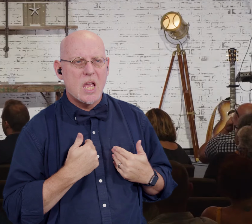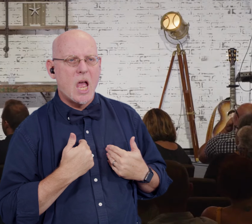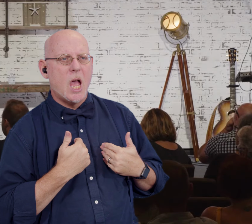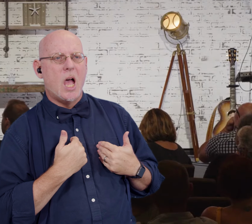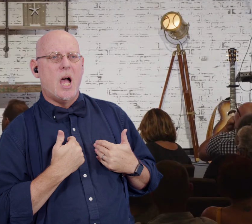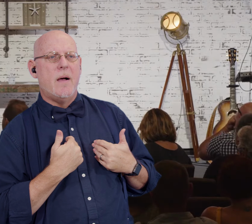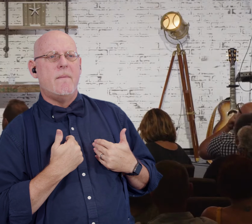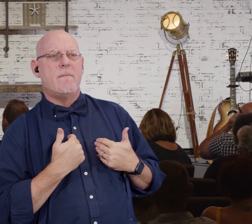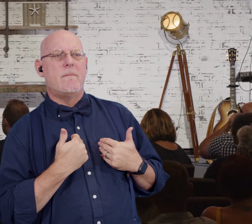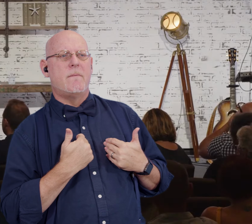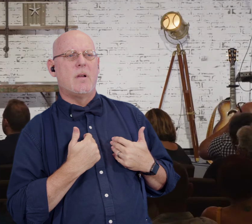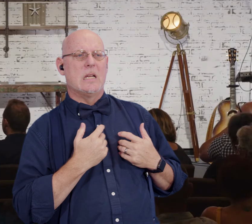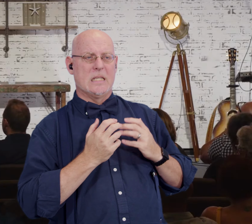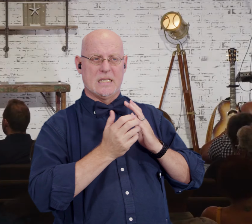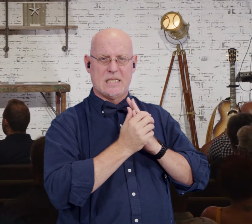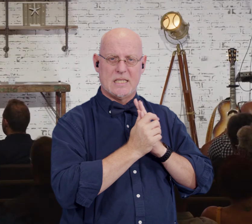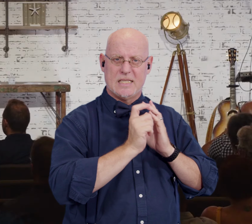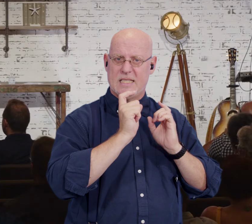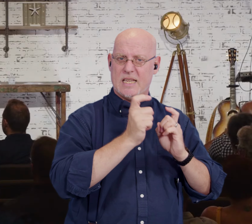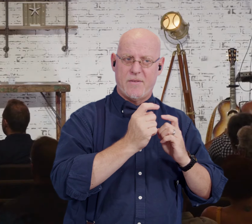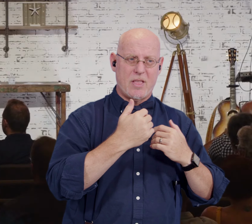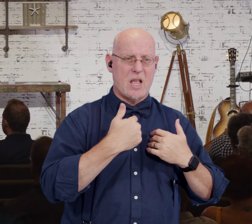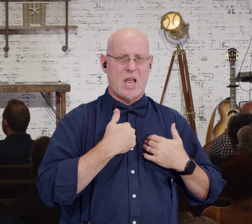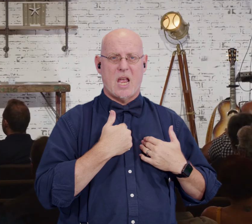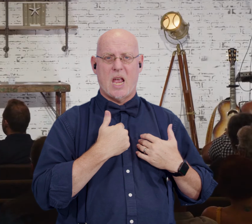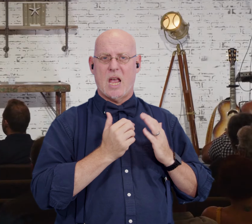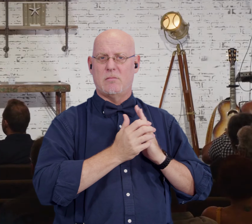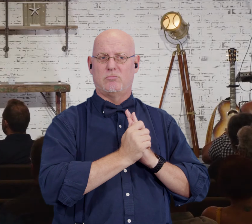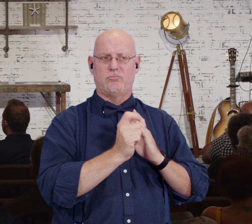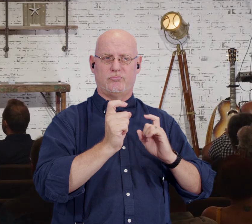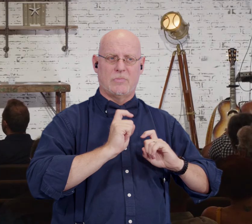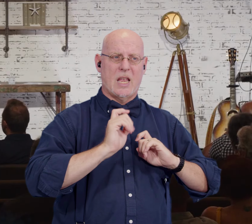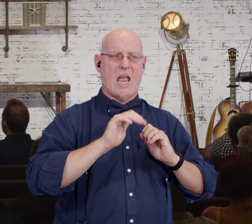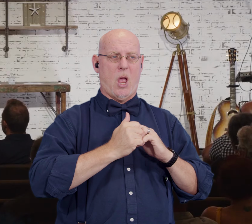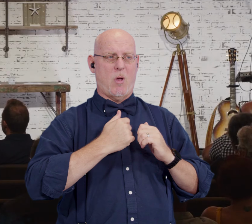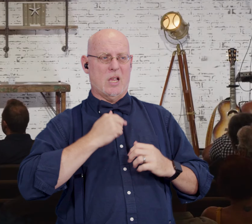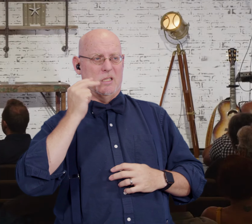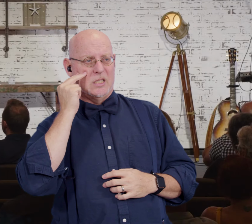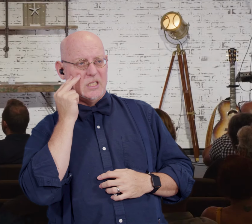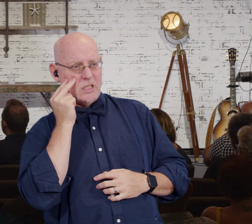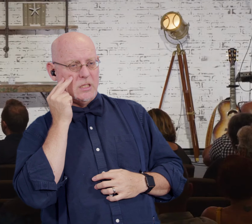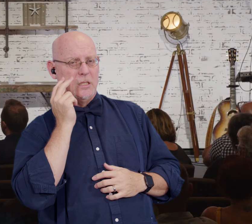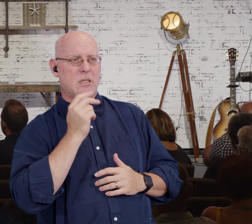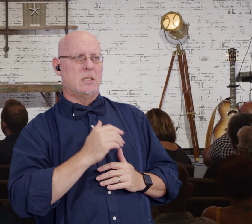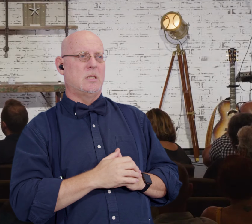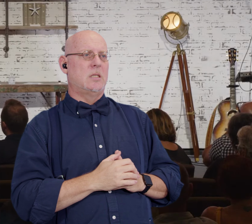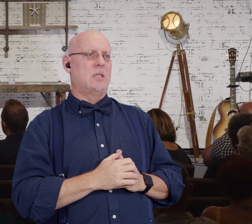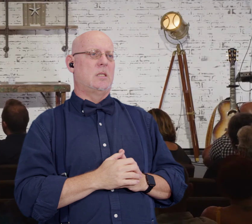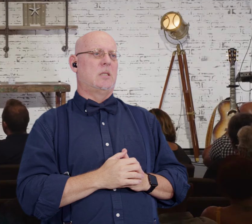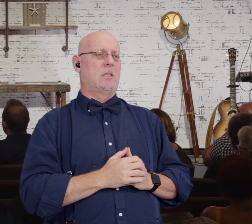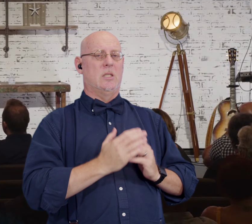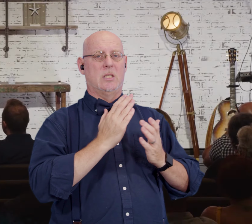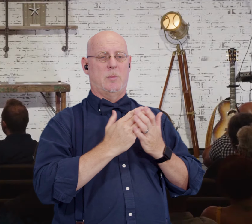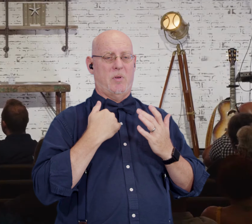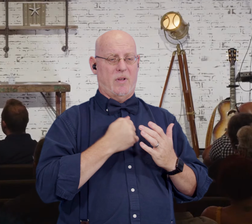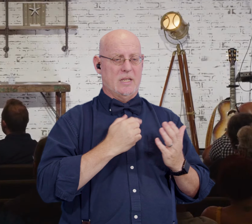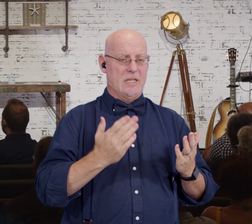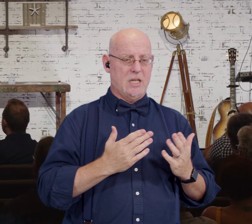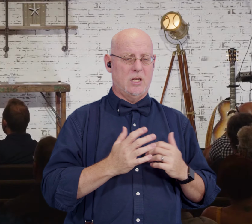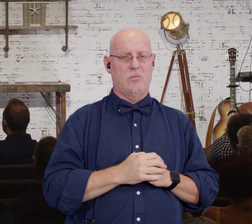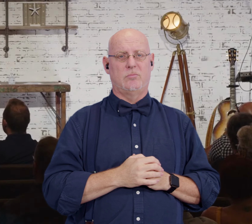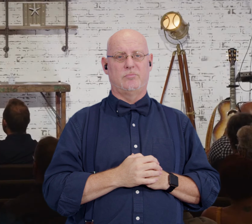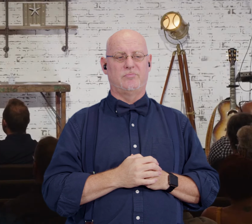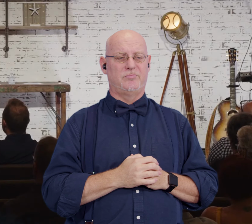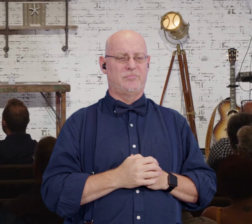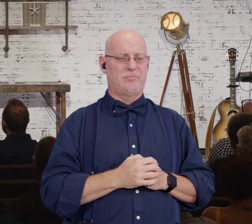have, the gifts that they have, like how I see it, is there are some of us here who